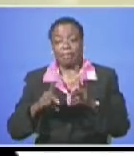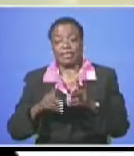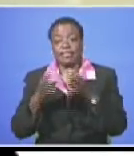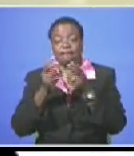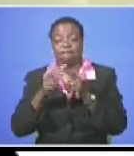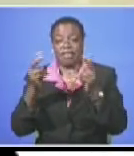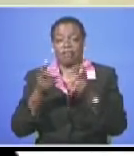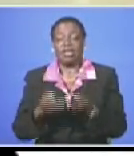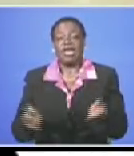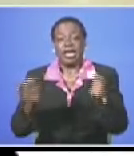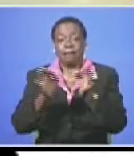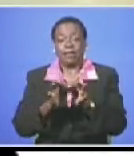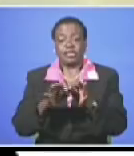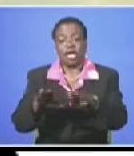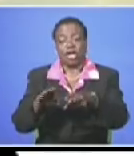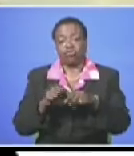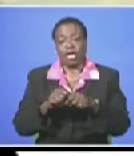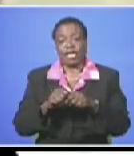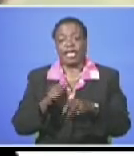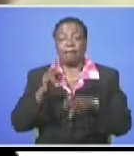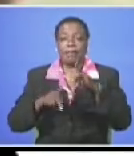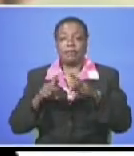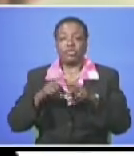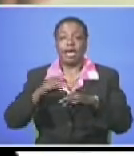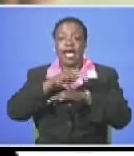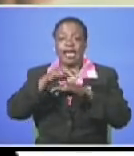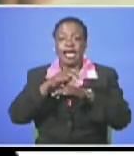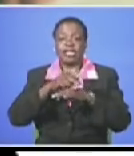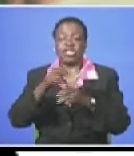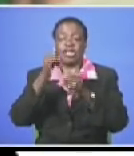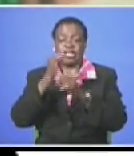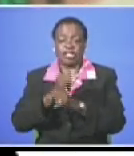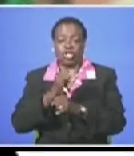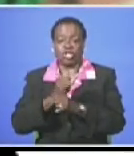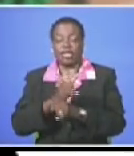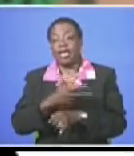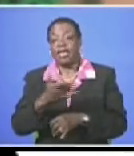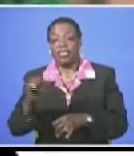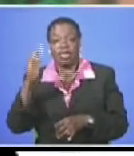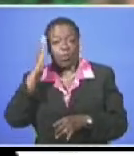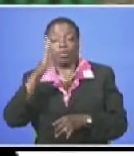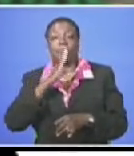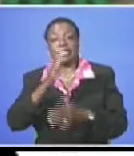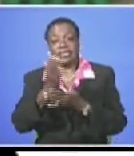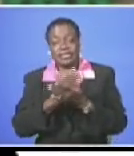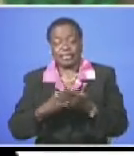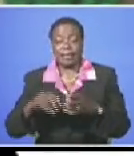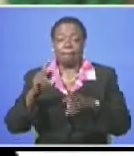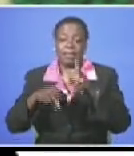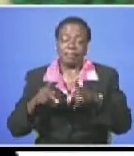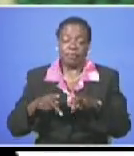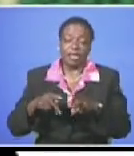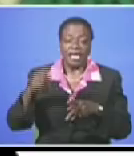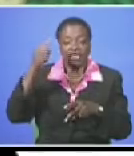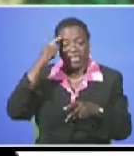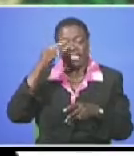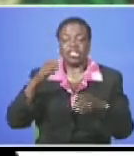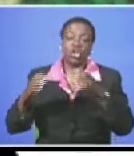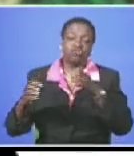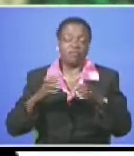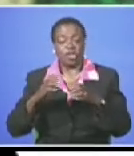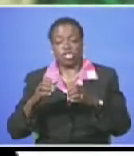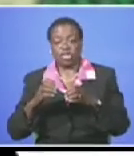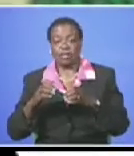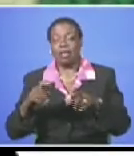also attracting people to our national institutions. I think there will be some people that find it controversial to have covered a historic building like this,